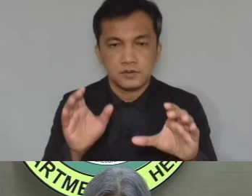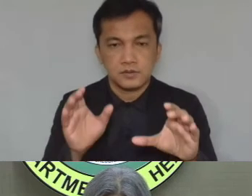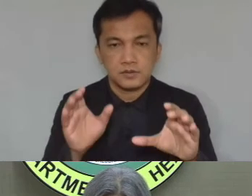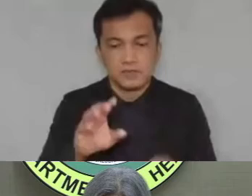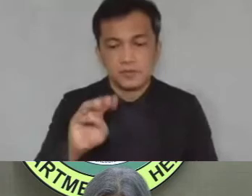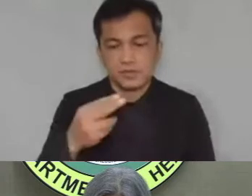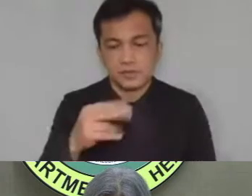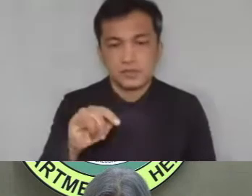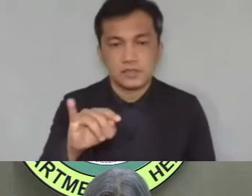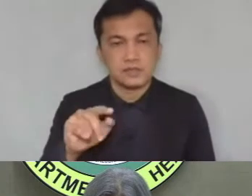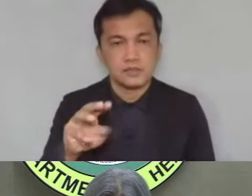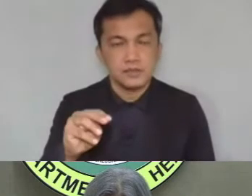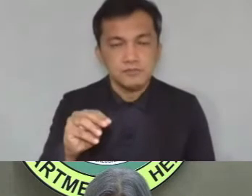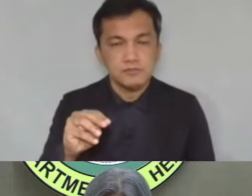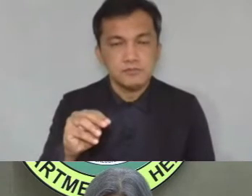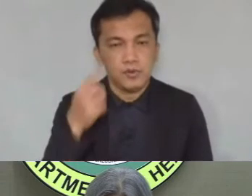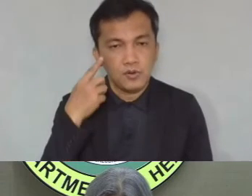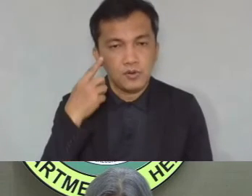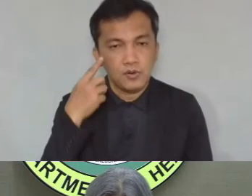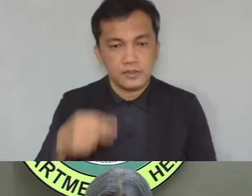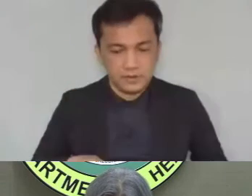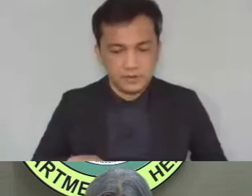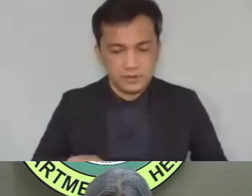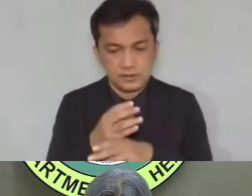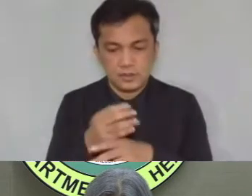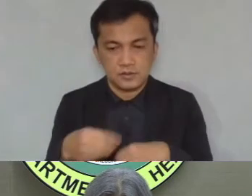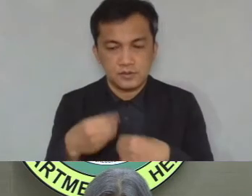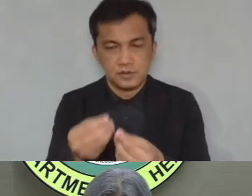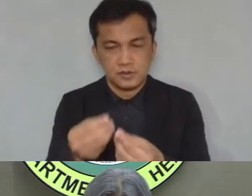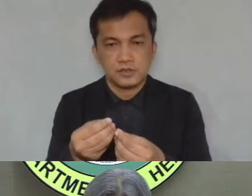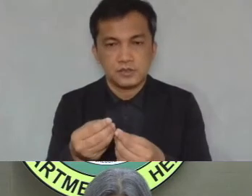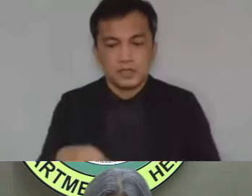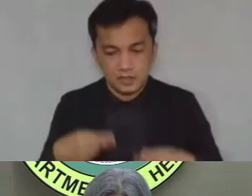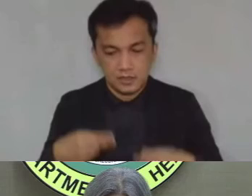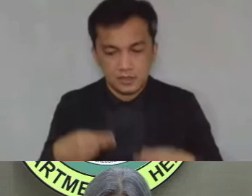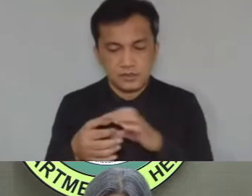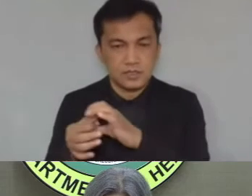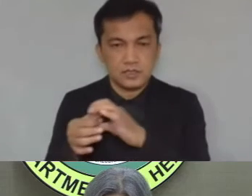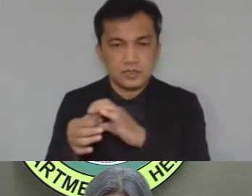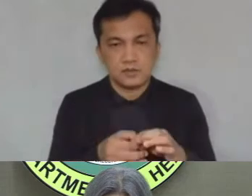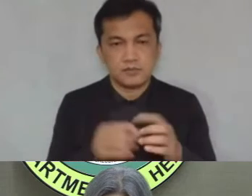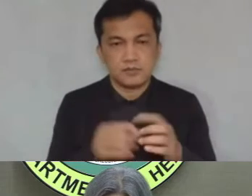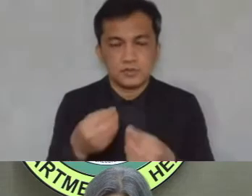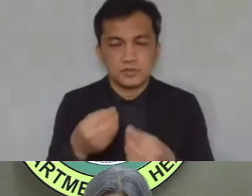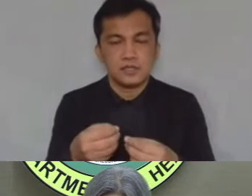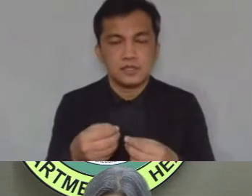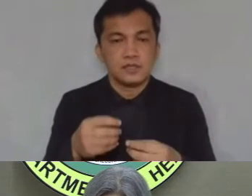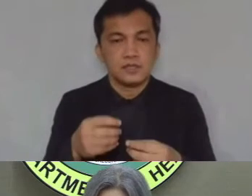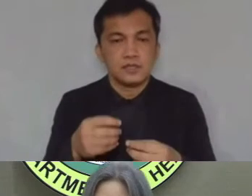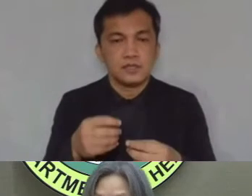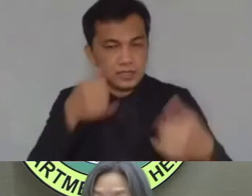implement a certification mechanism for healthcare providers and health-related entities